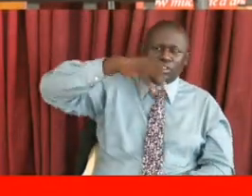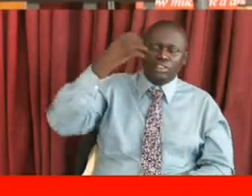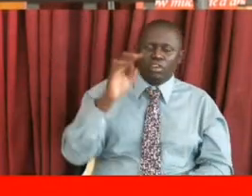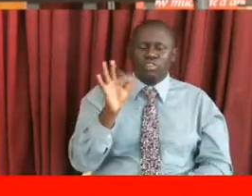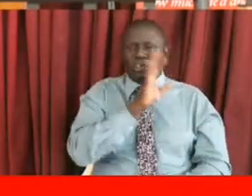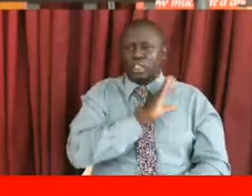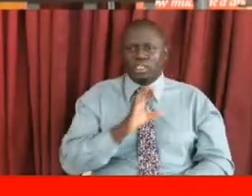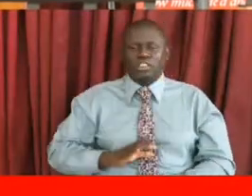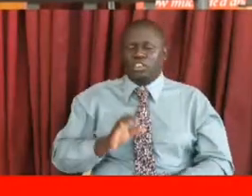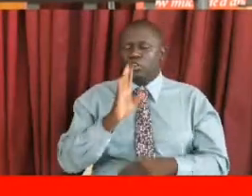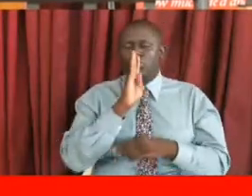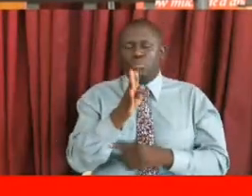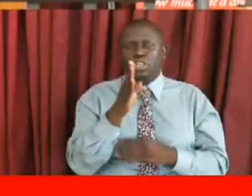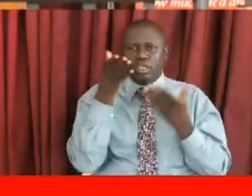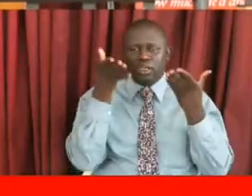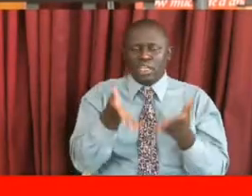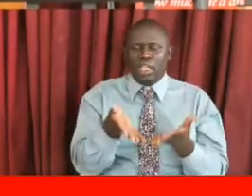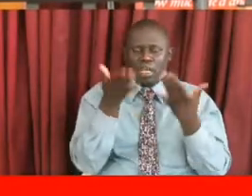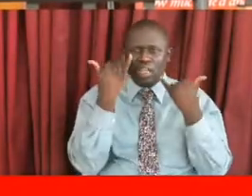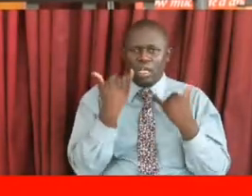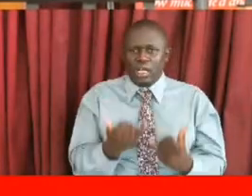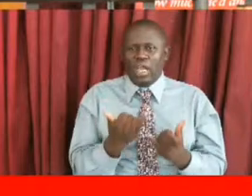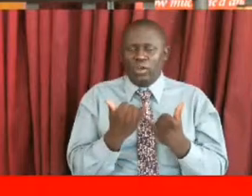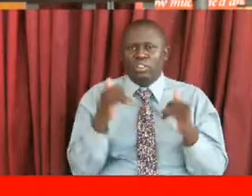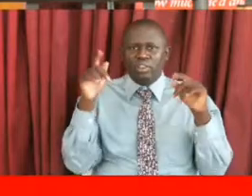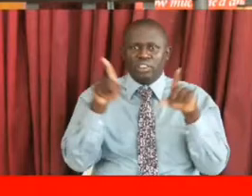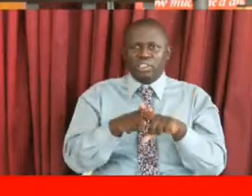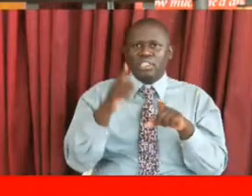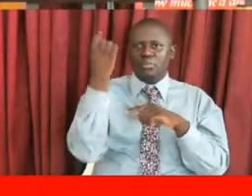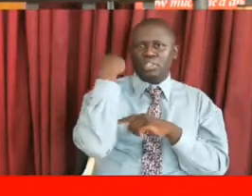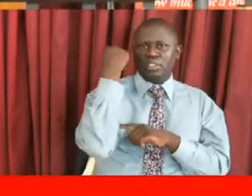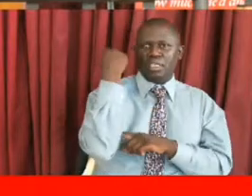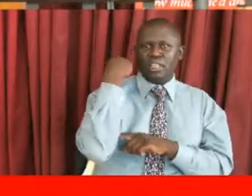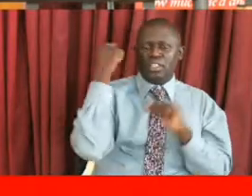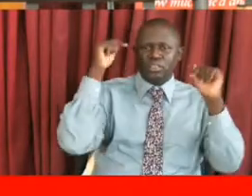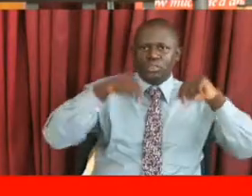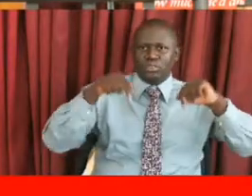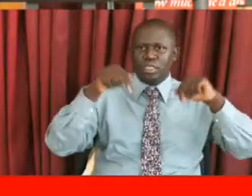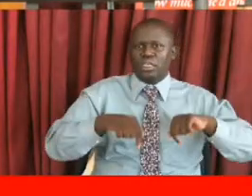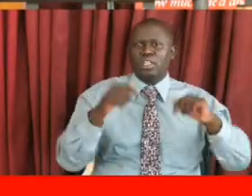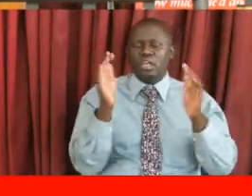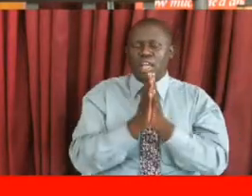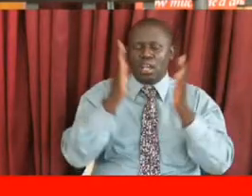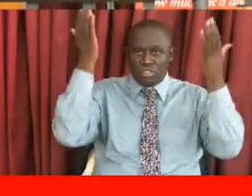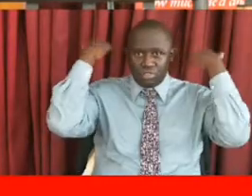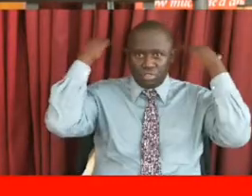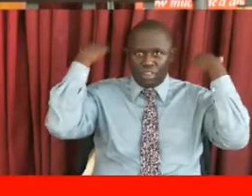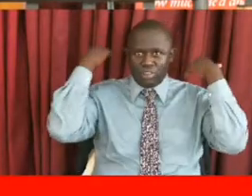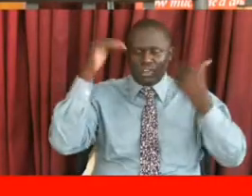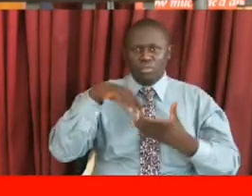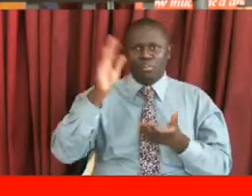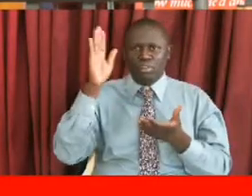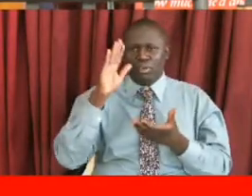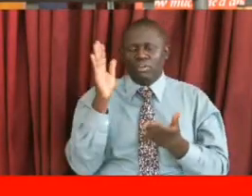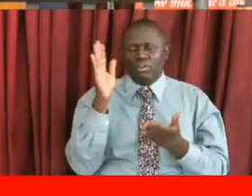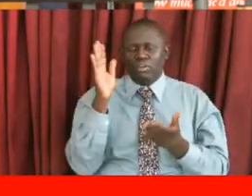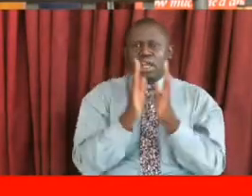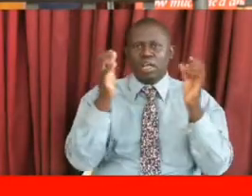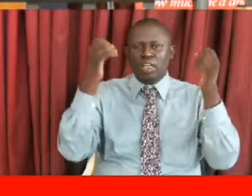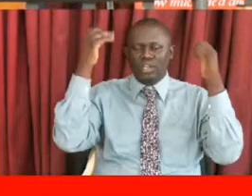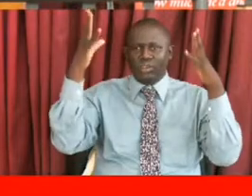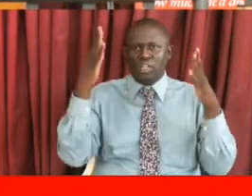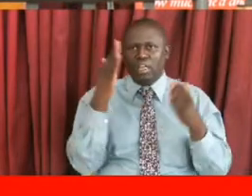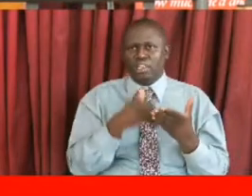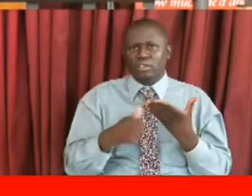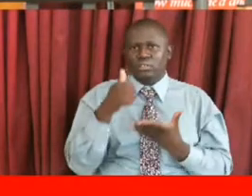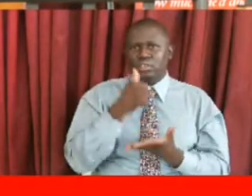being here now the same yesterday today and forever Hallelujah and